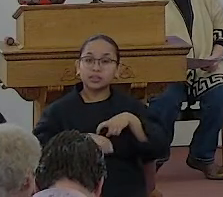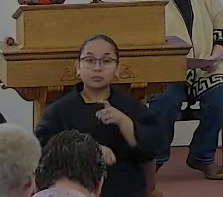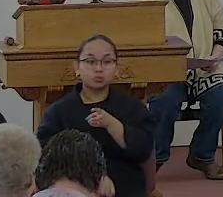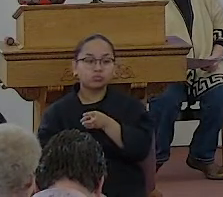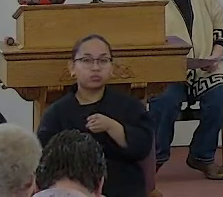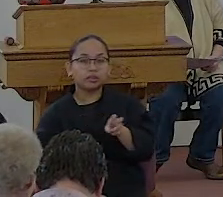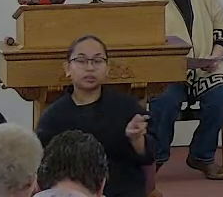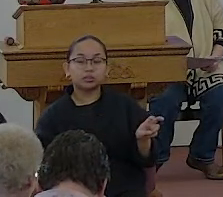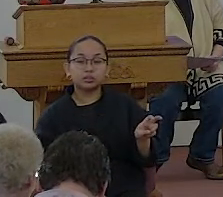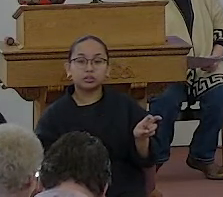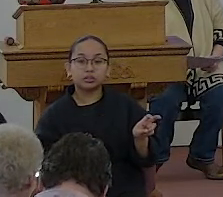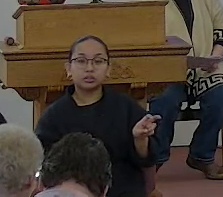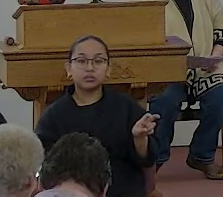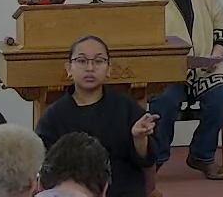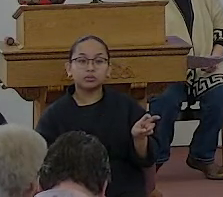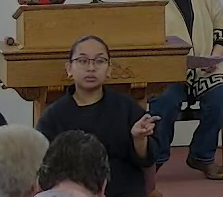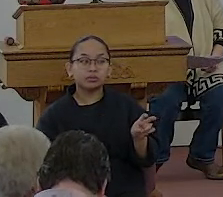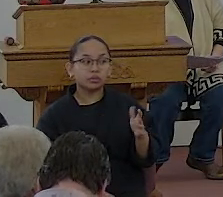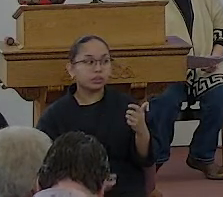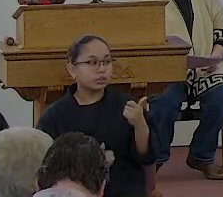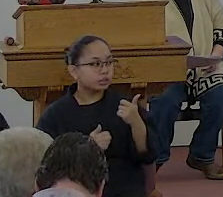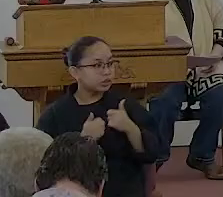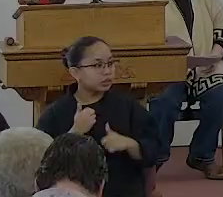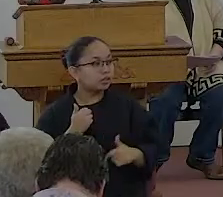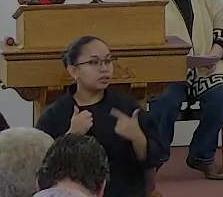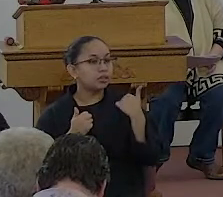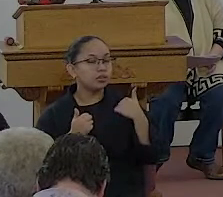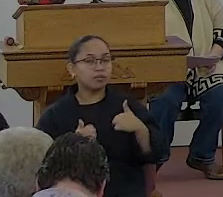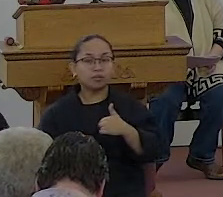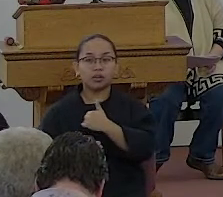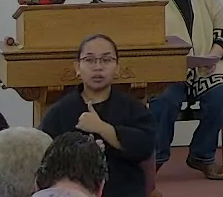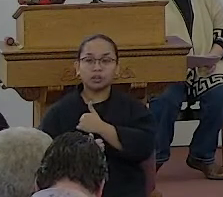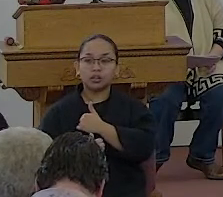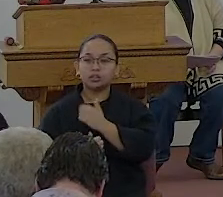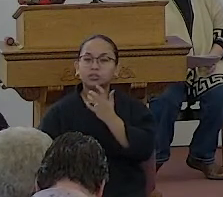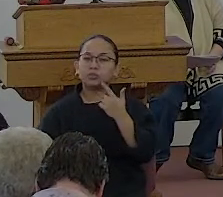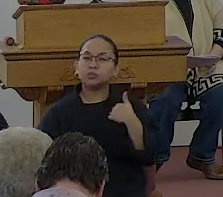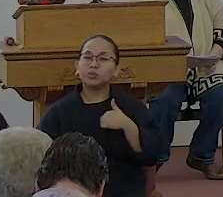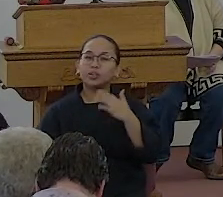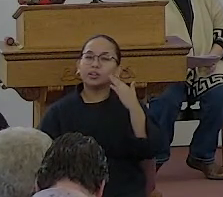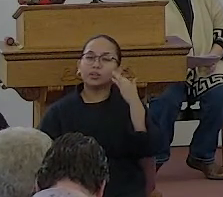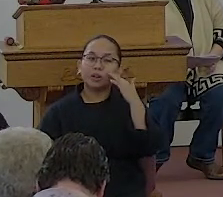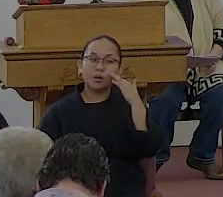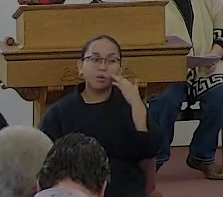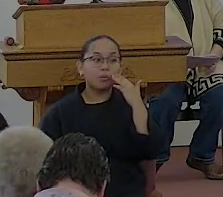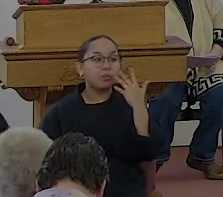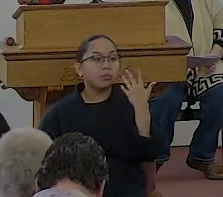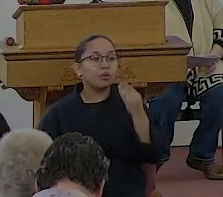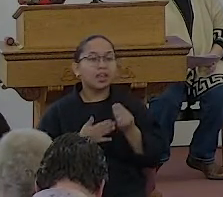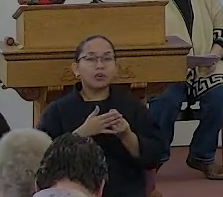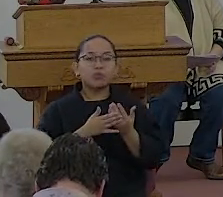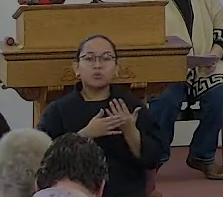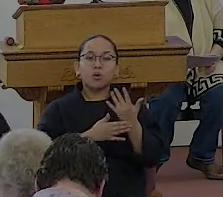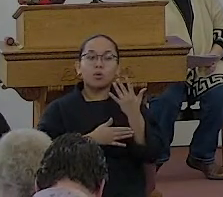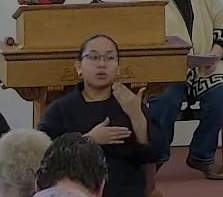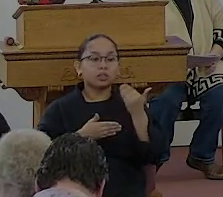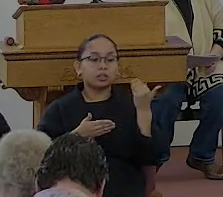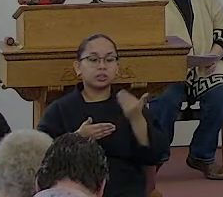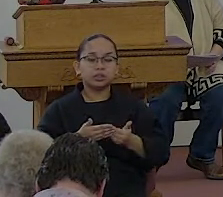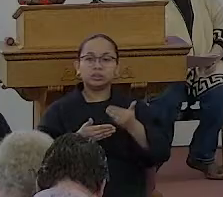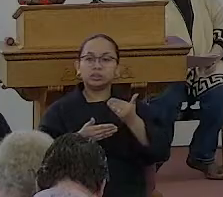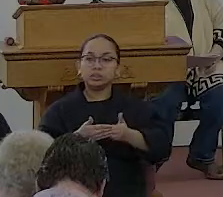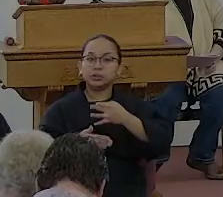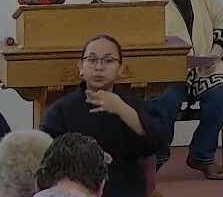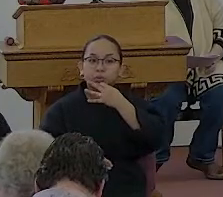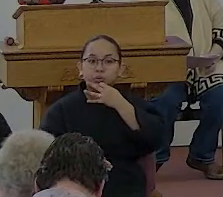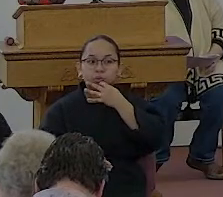We know deep within each of us that the time for growth approaches. We have spent